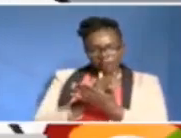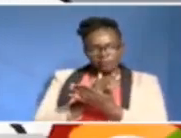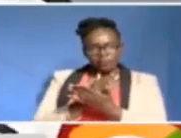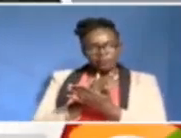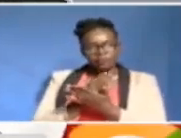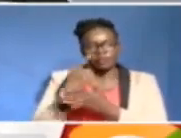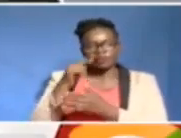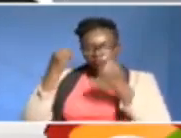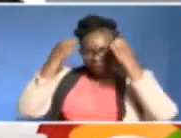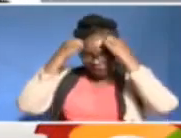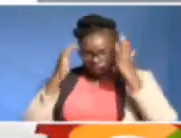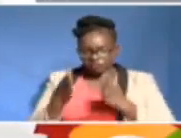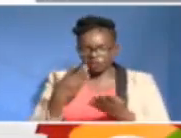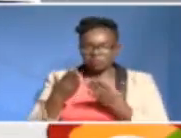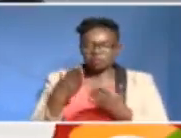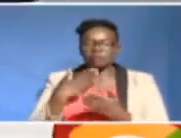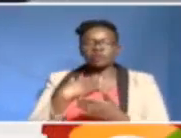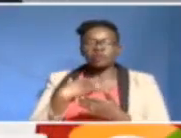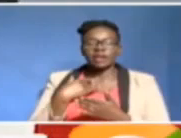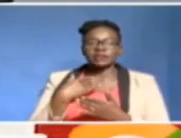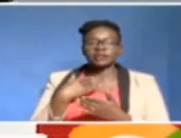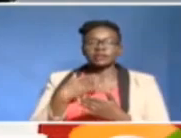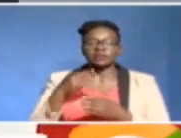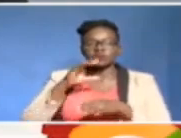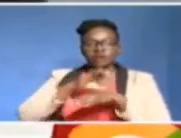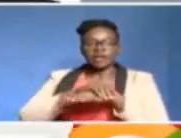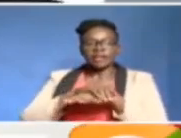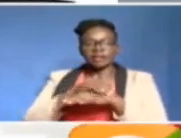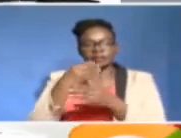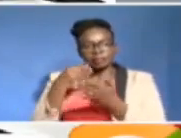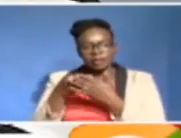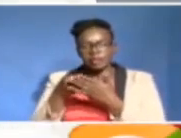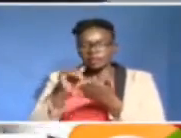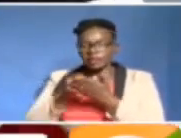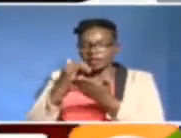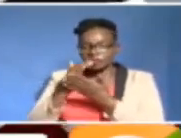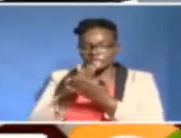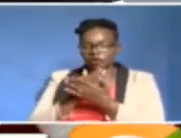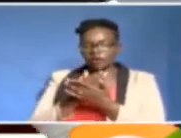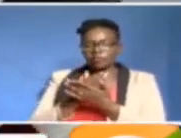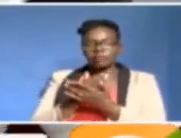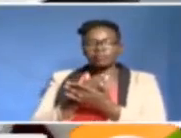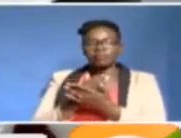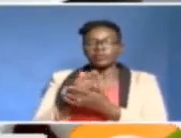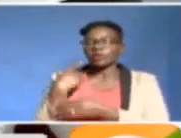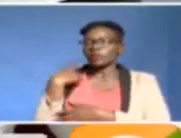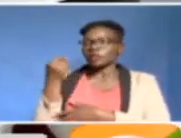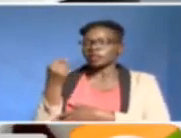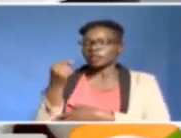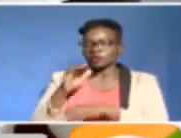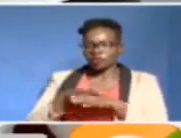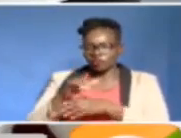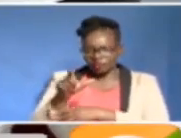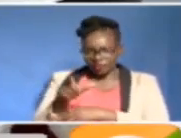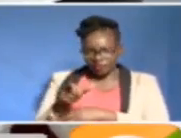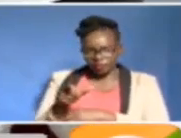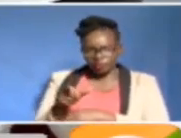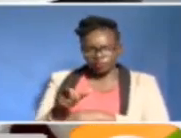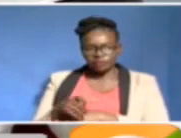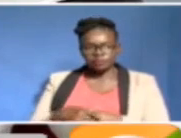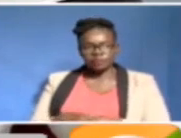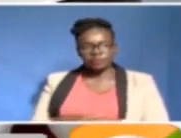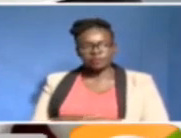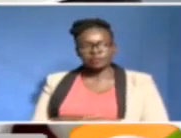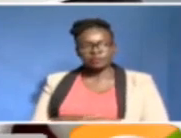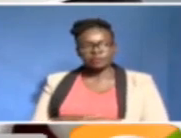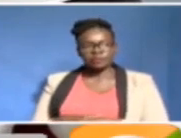students who perhaps want to be able. And this problem is not just about high. You know, recently on the radio, the old